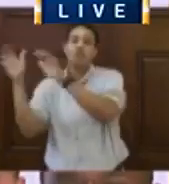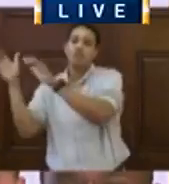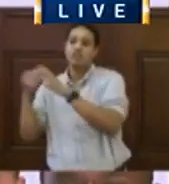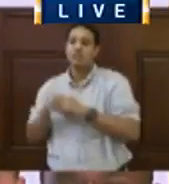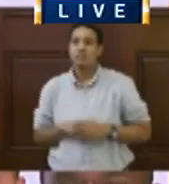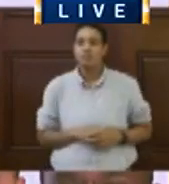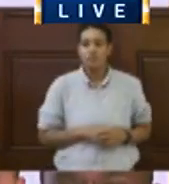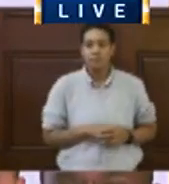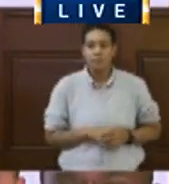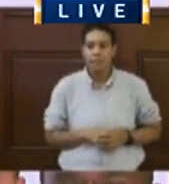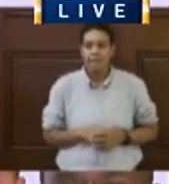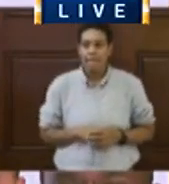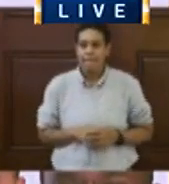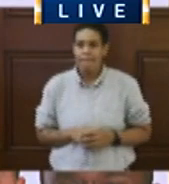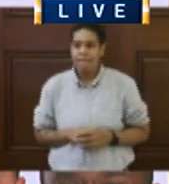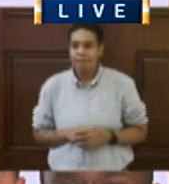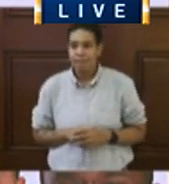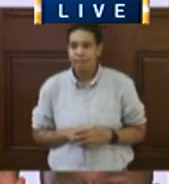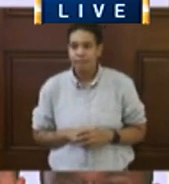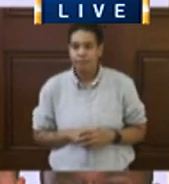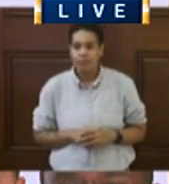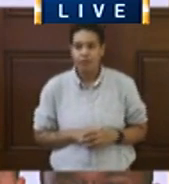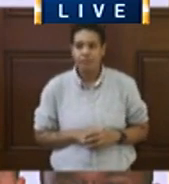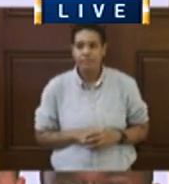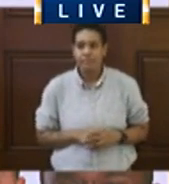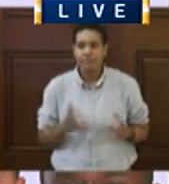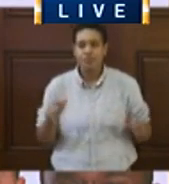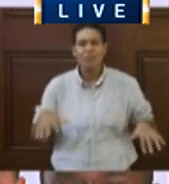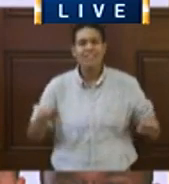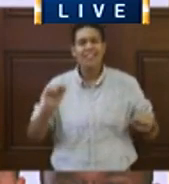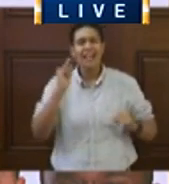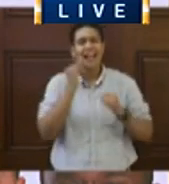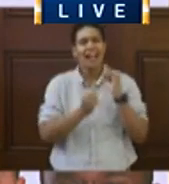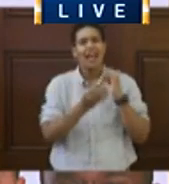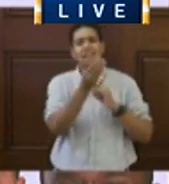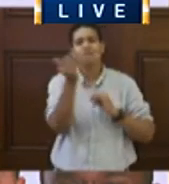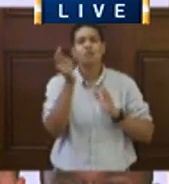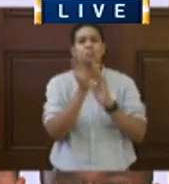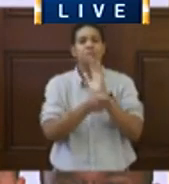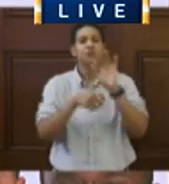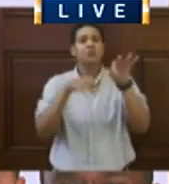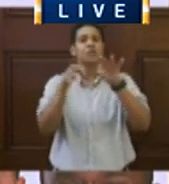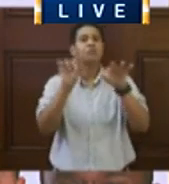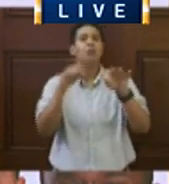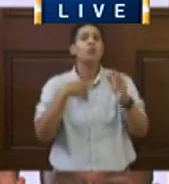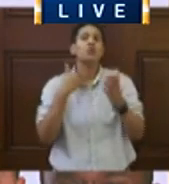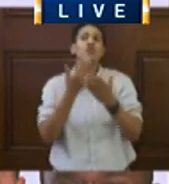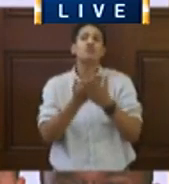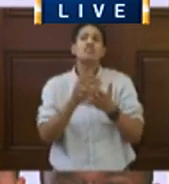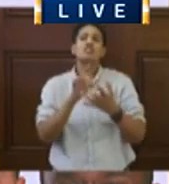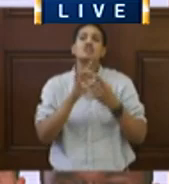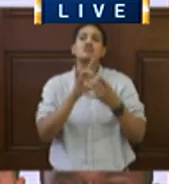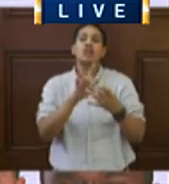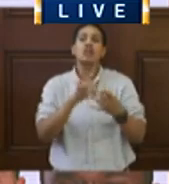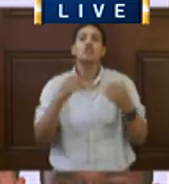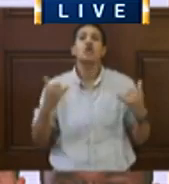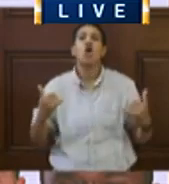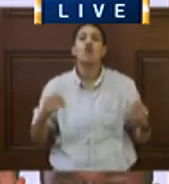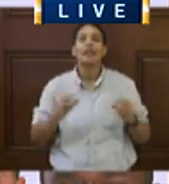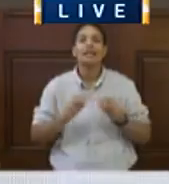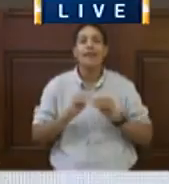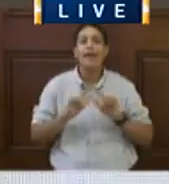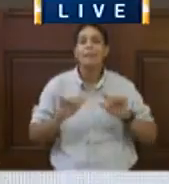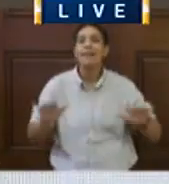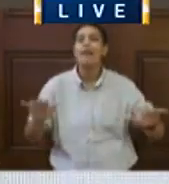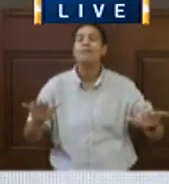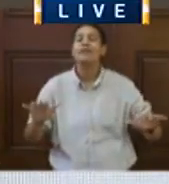to just take the last few minutes to just go through where we are in relation to the current epidemic and to